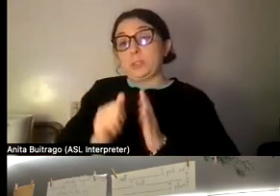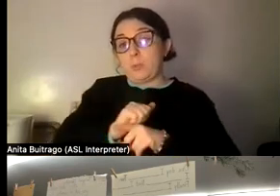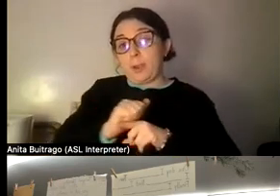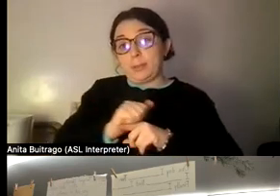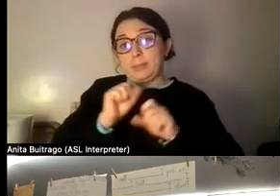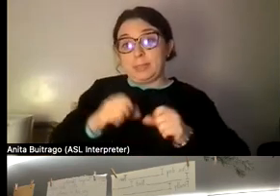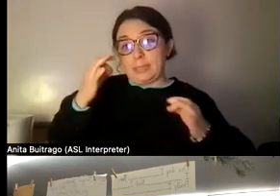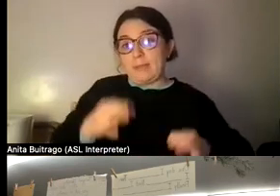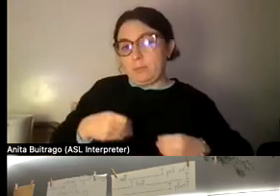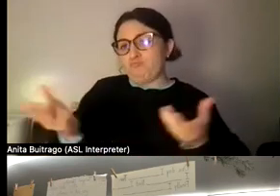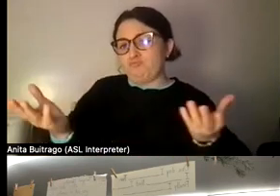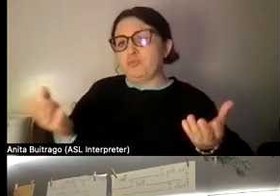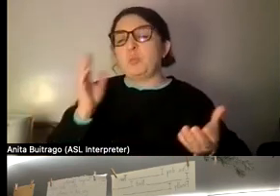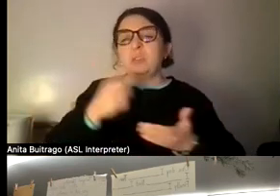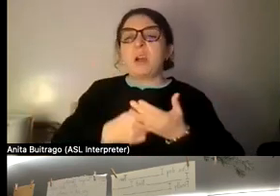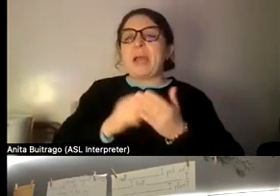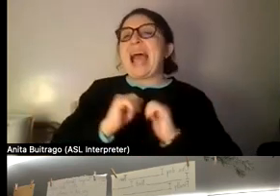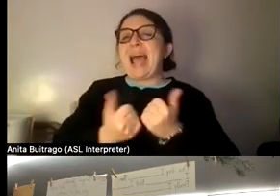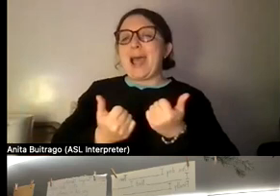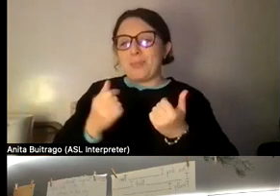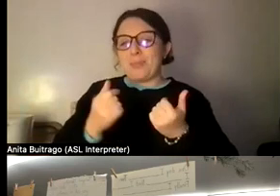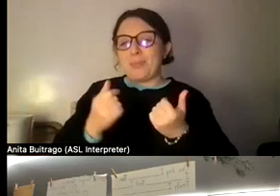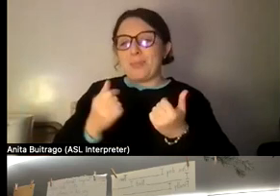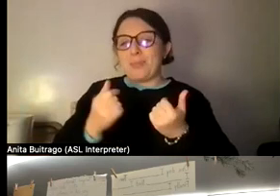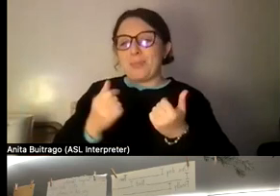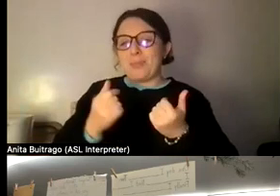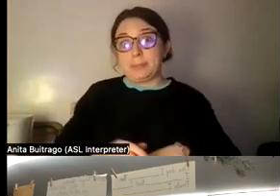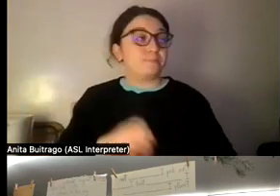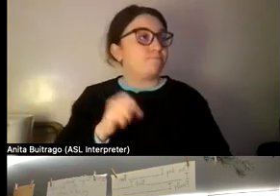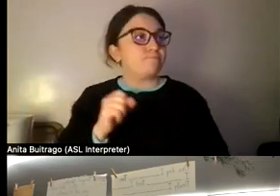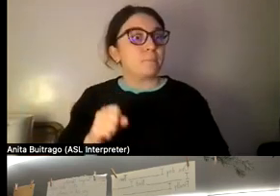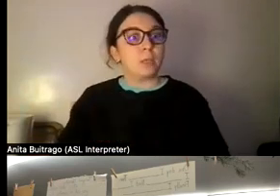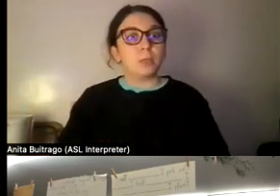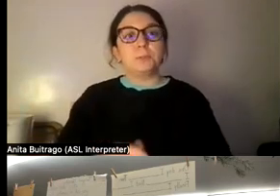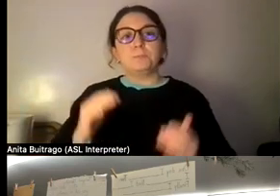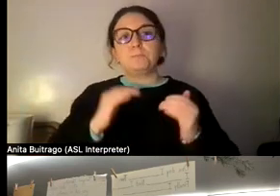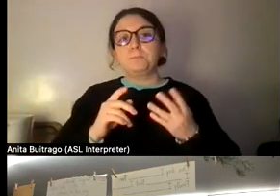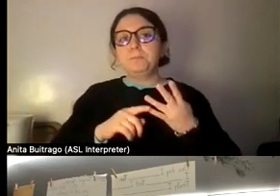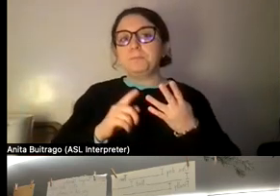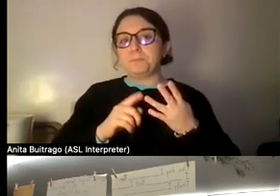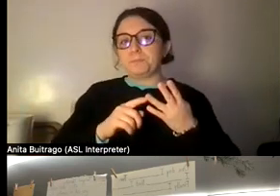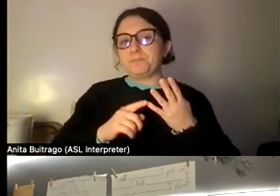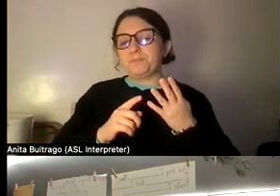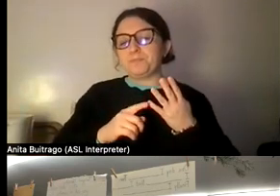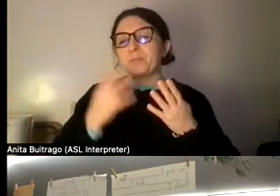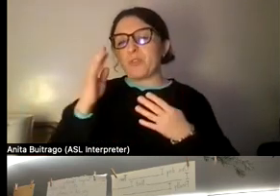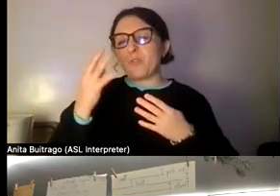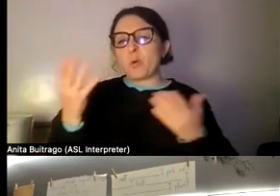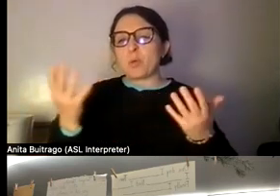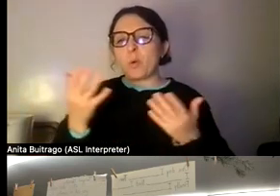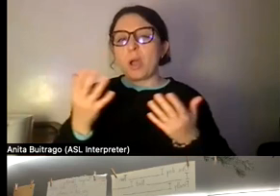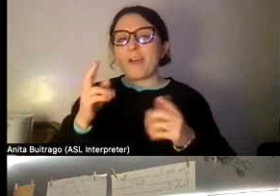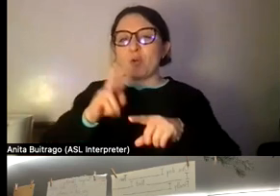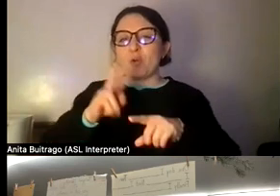do it. And we'll talk about how we do that. The fourth pillar is vocabulary. I love the picture that says all the